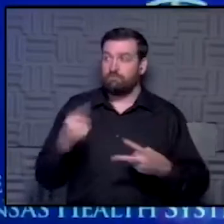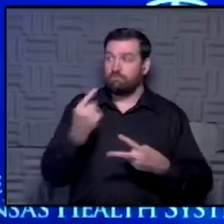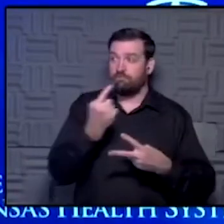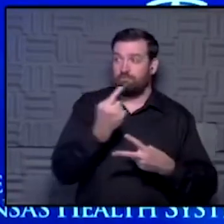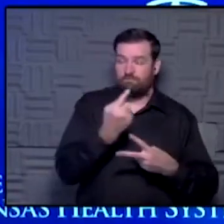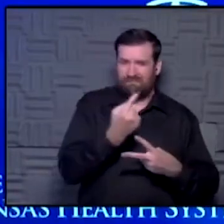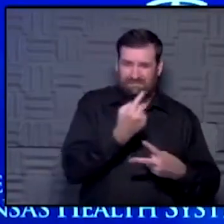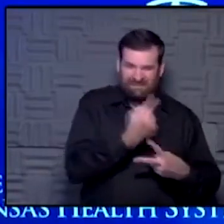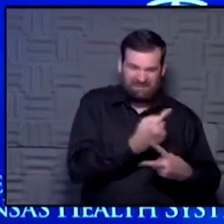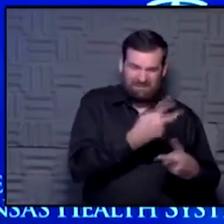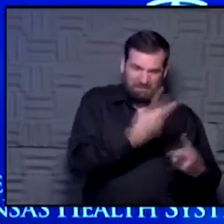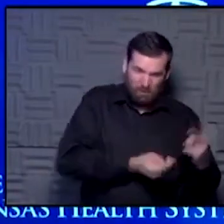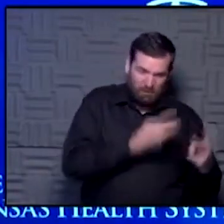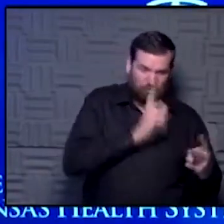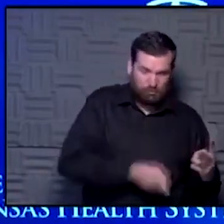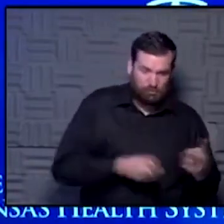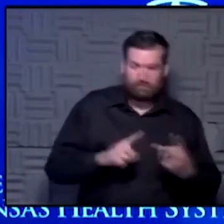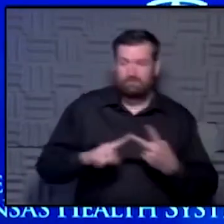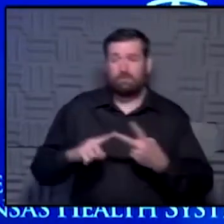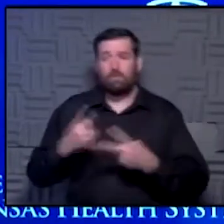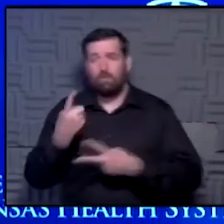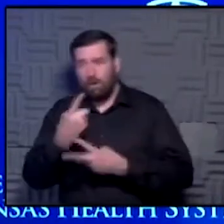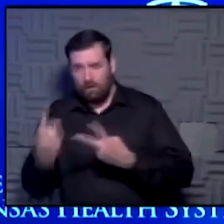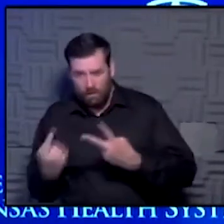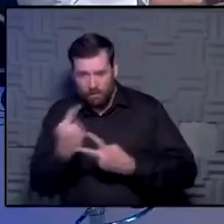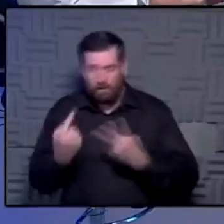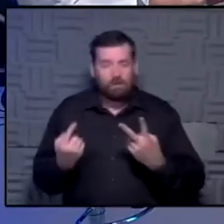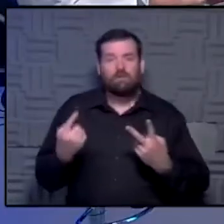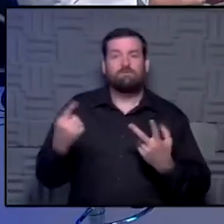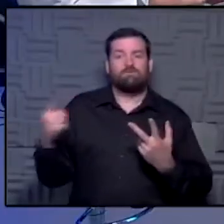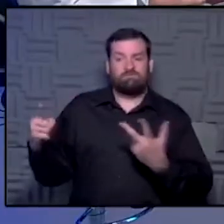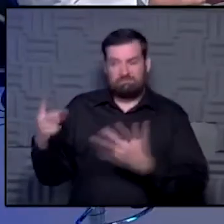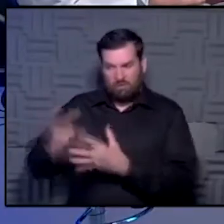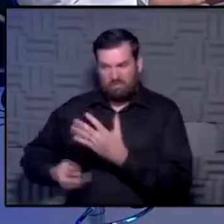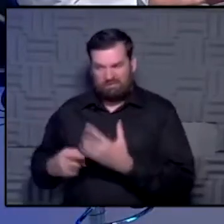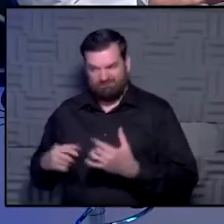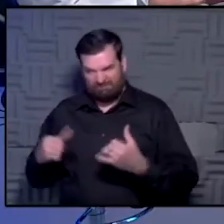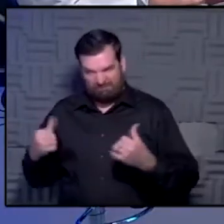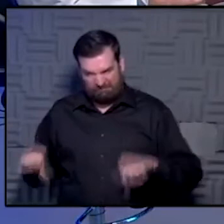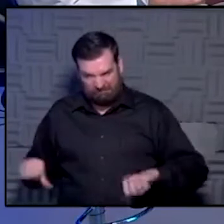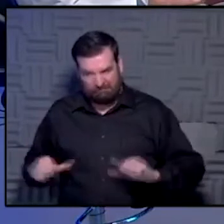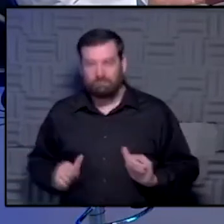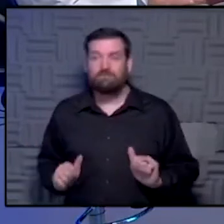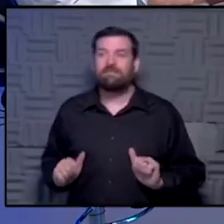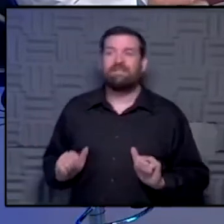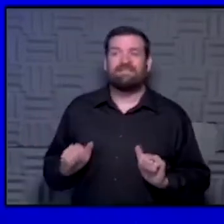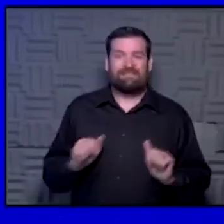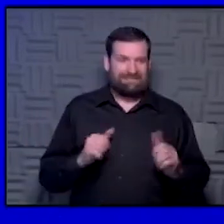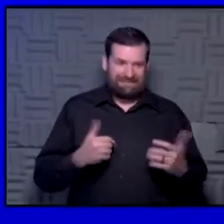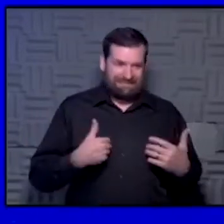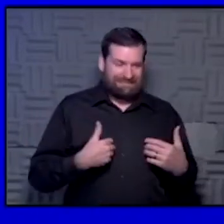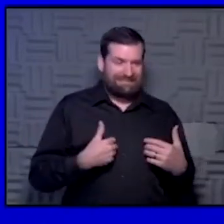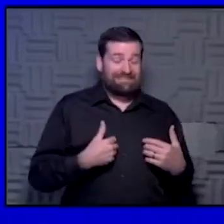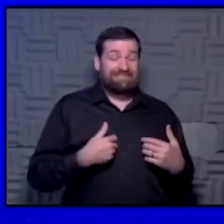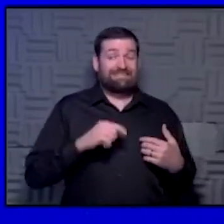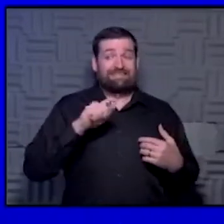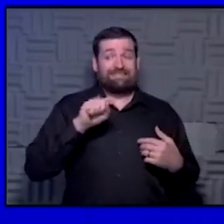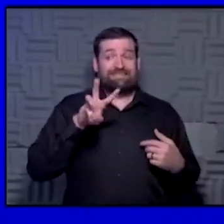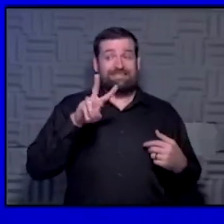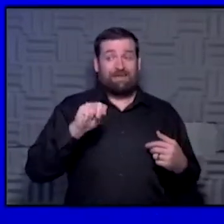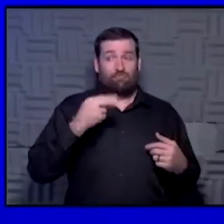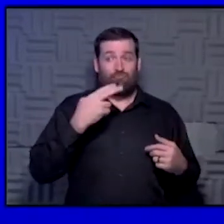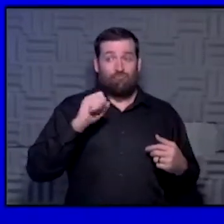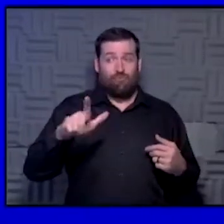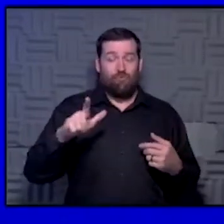or C, nah. What is it, Hawk? You know, I was just going to say, in the town hall, the